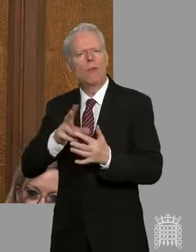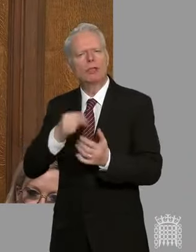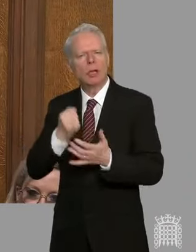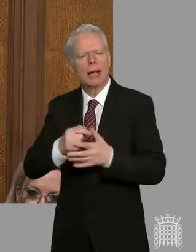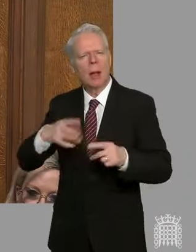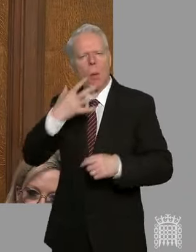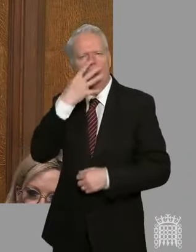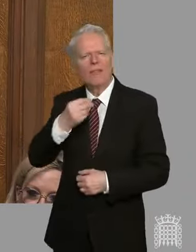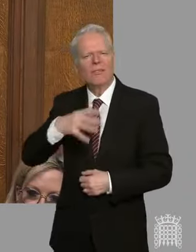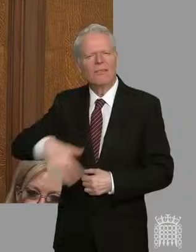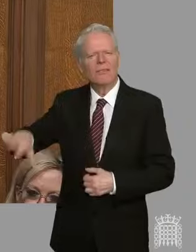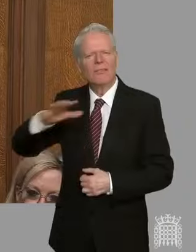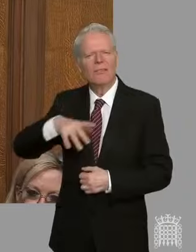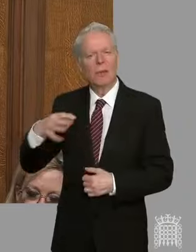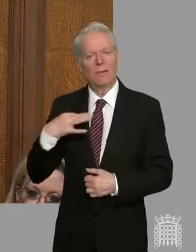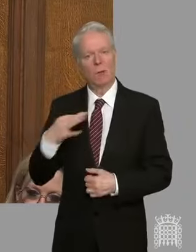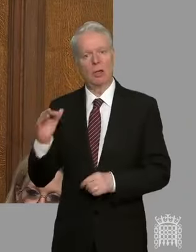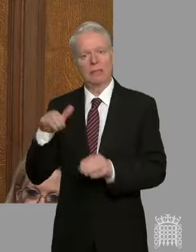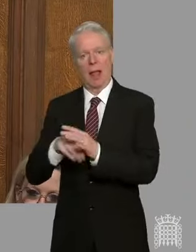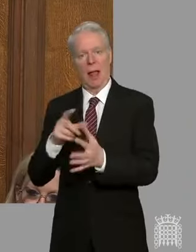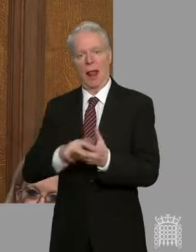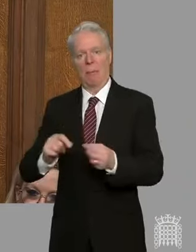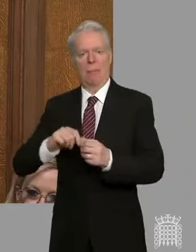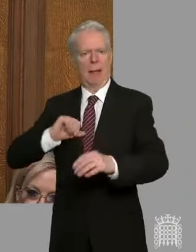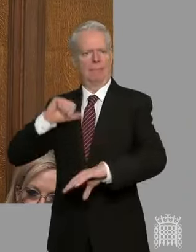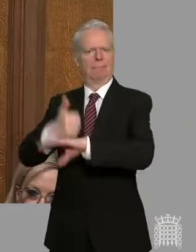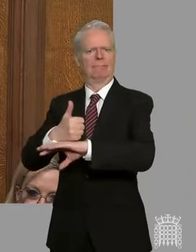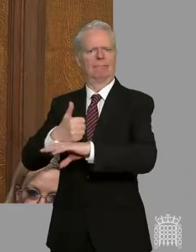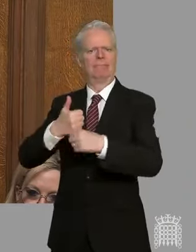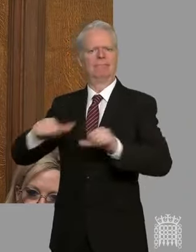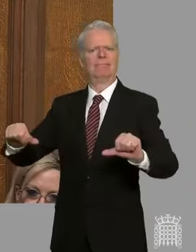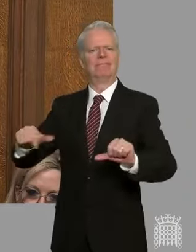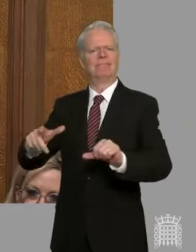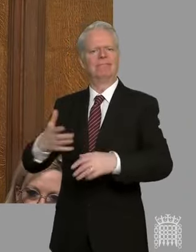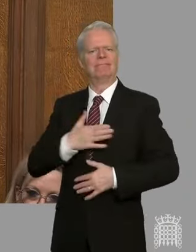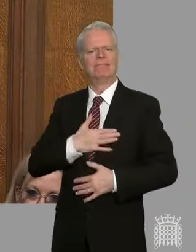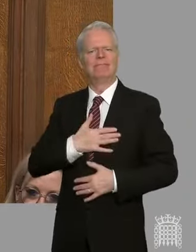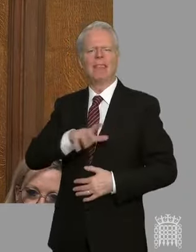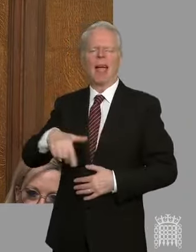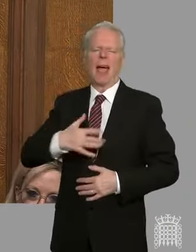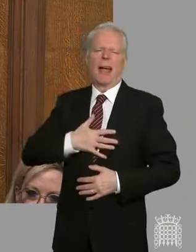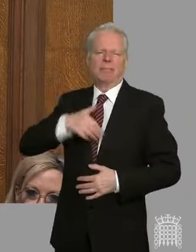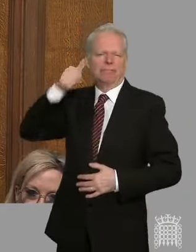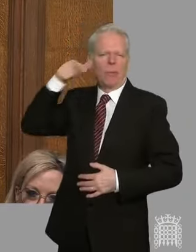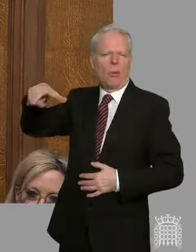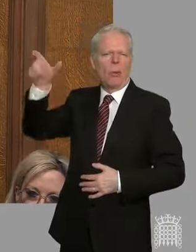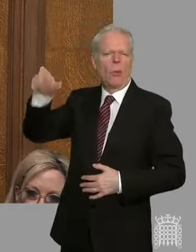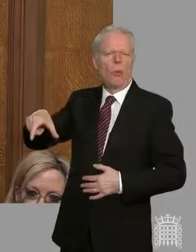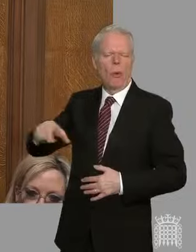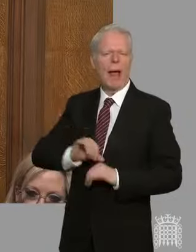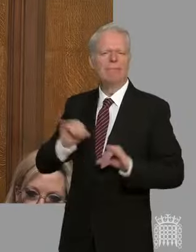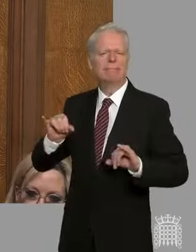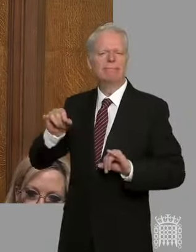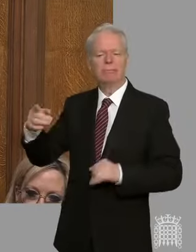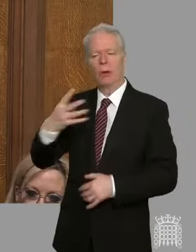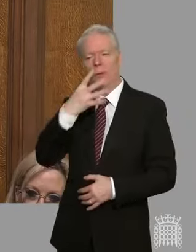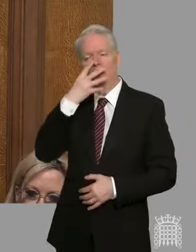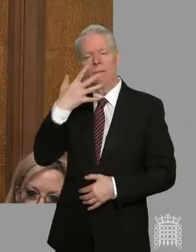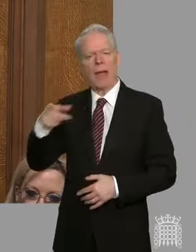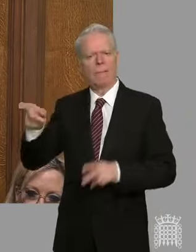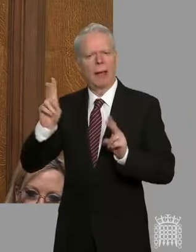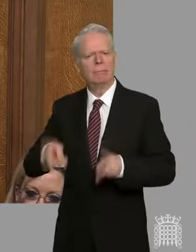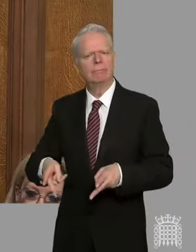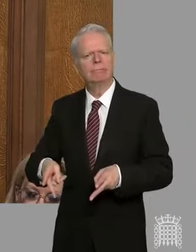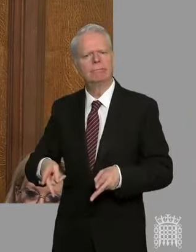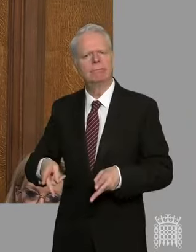too many, and every suicide is preventable. But ONS data puts the rate in the North West at over double the rate of London, and